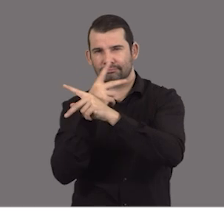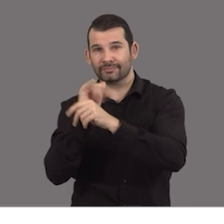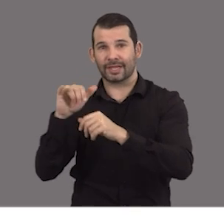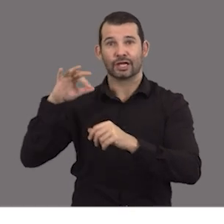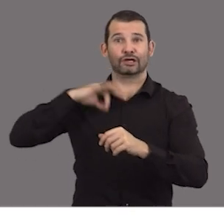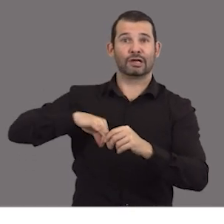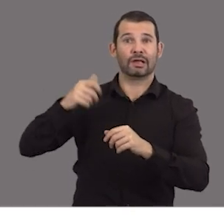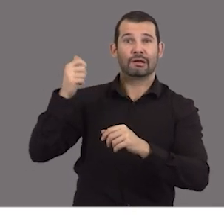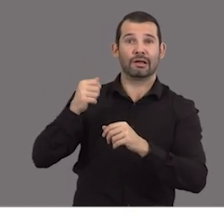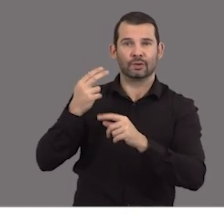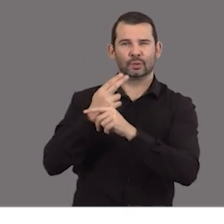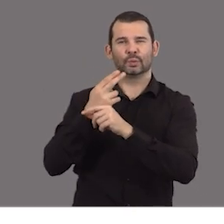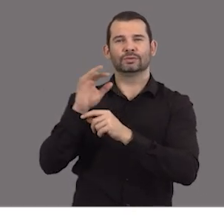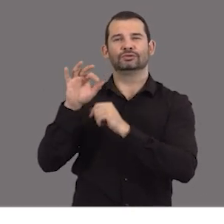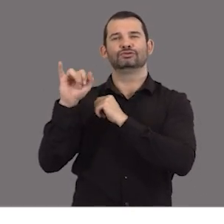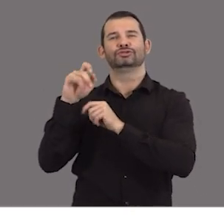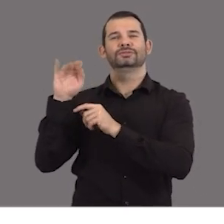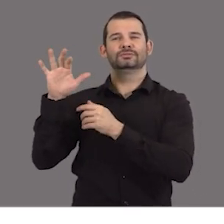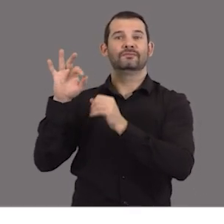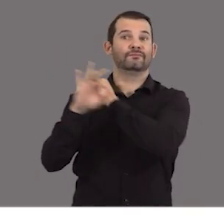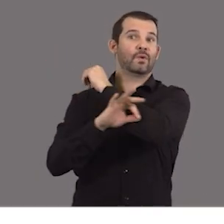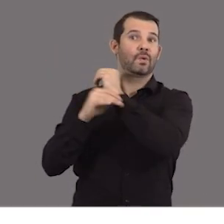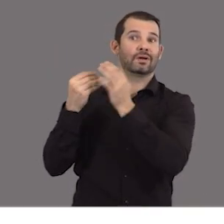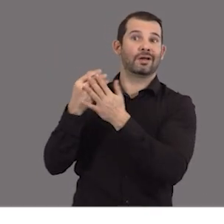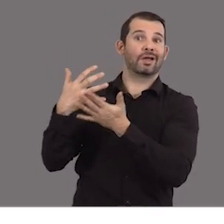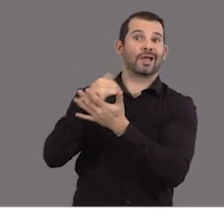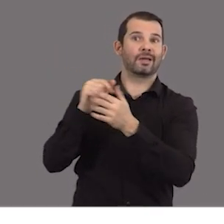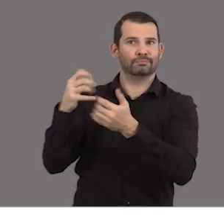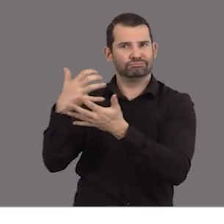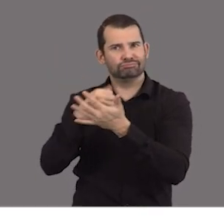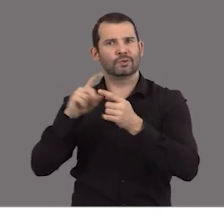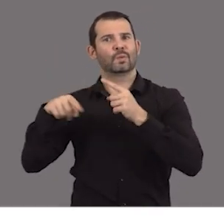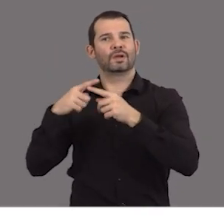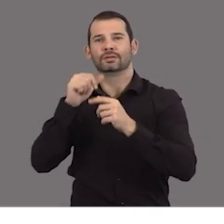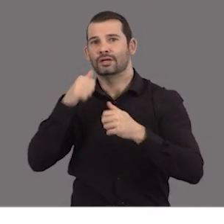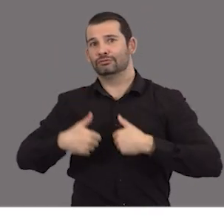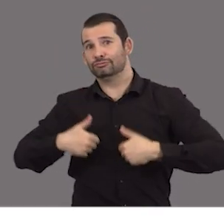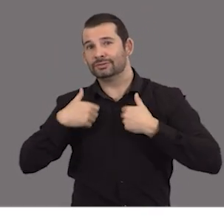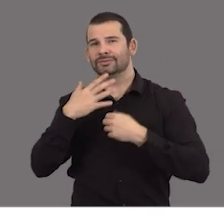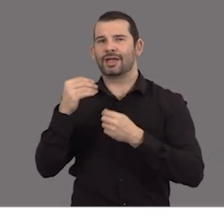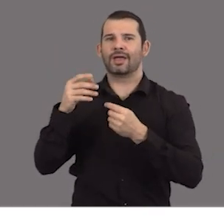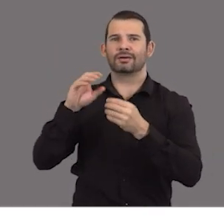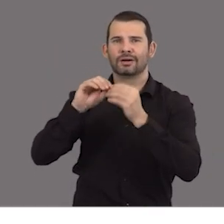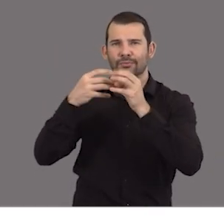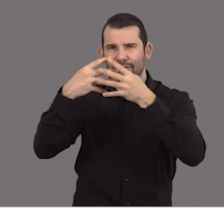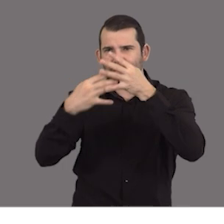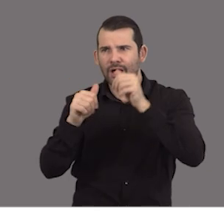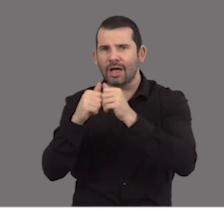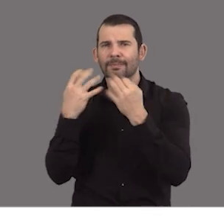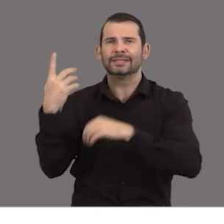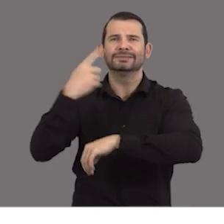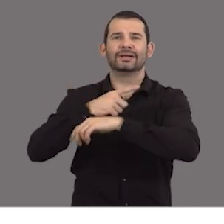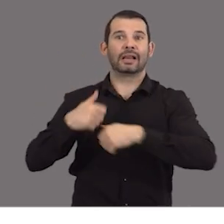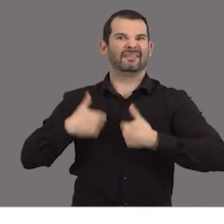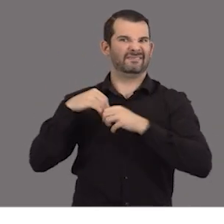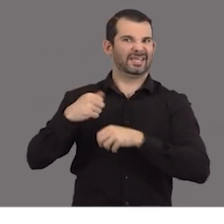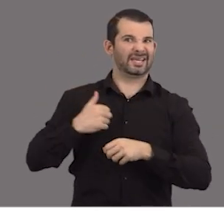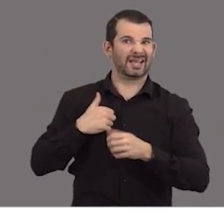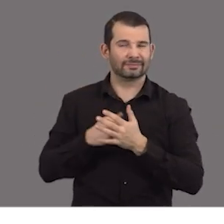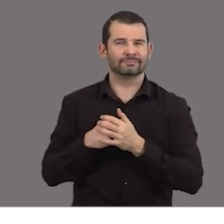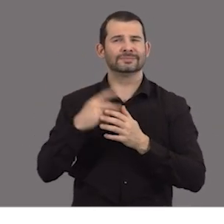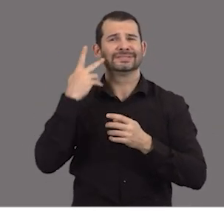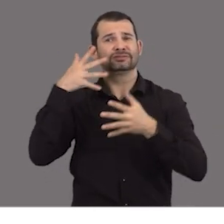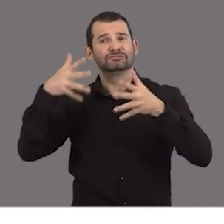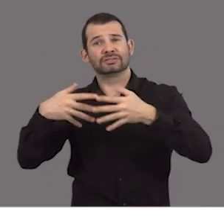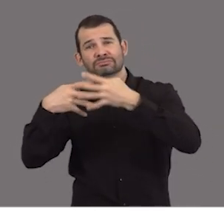Jeet's foreign income that he earned while he was a non-resident and the number of days he lived in Canada. To see the rest